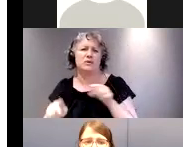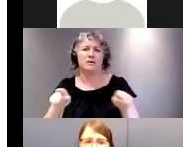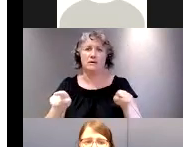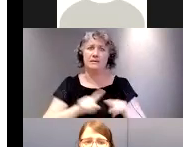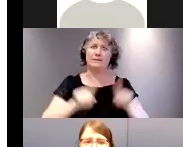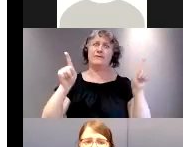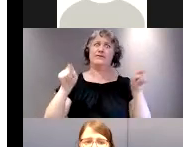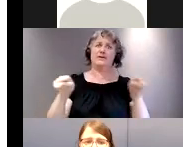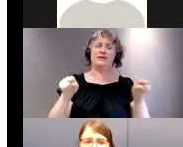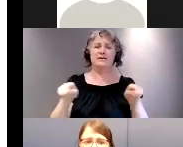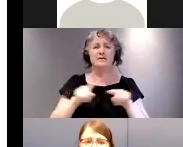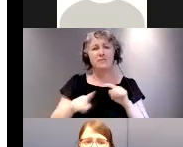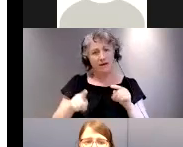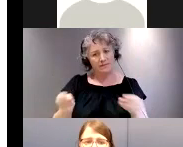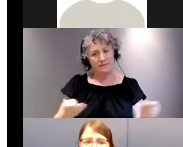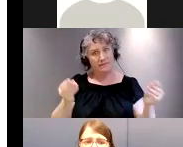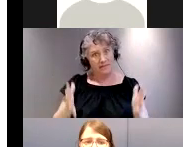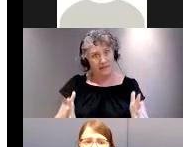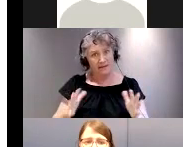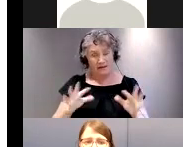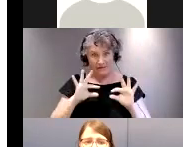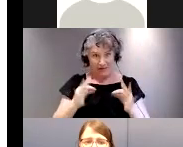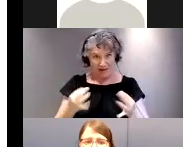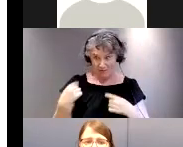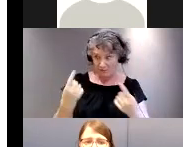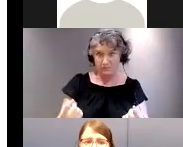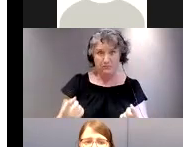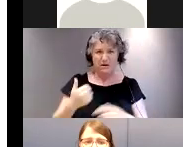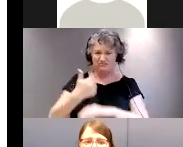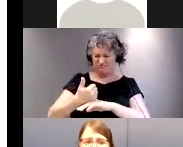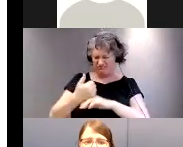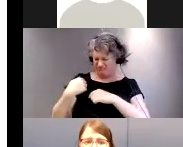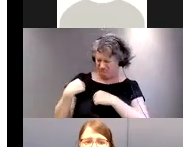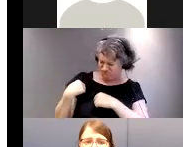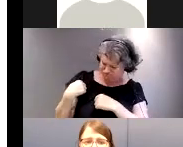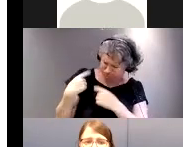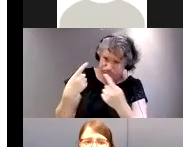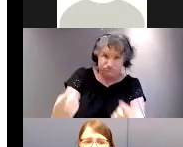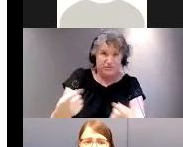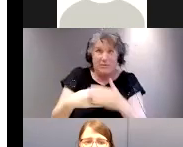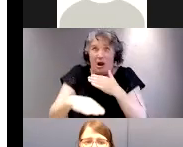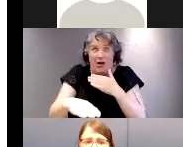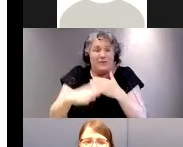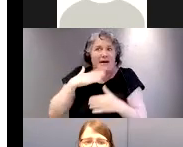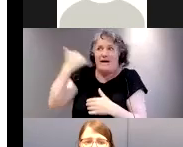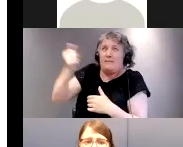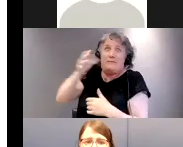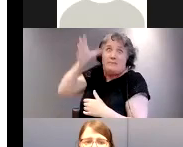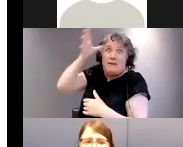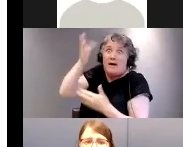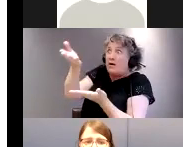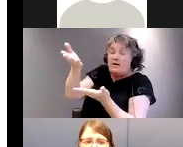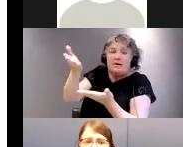in elder mediation, these families, the relationships have been in place since birth, right? I mean, and there's so many dynamics, and you